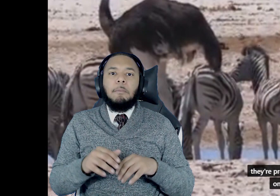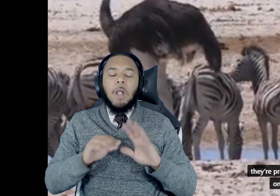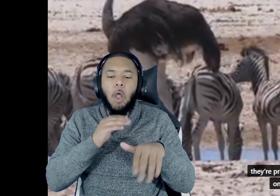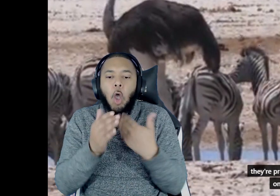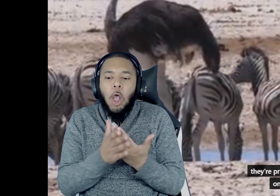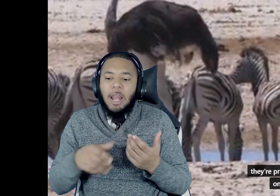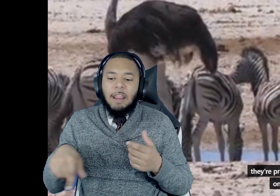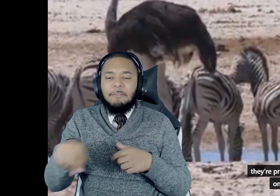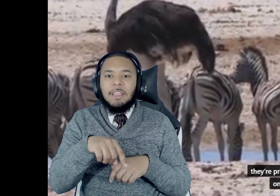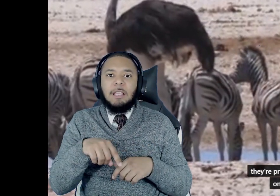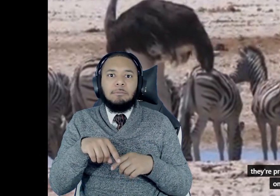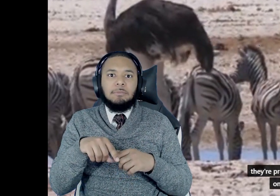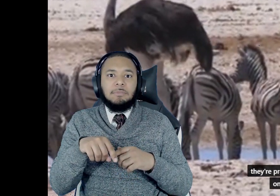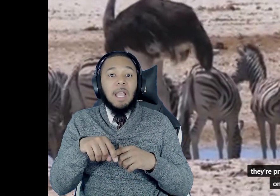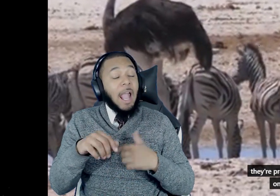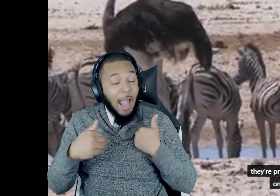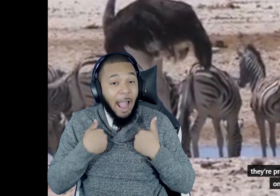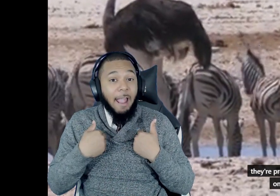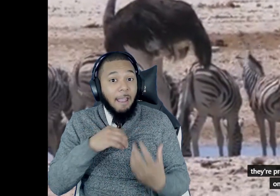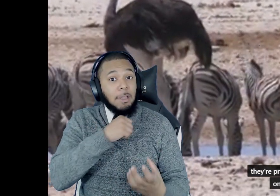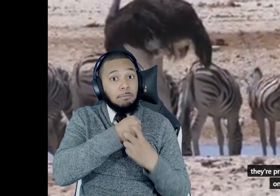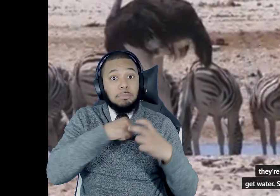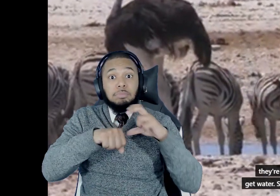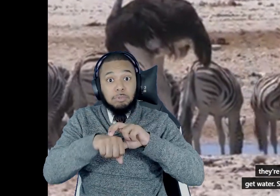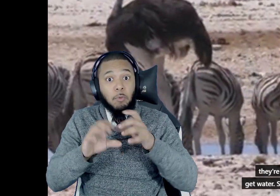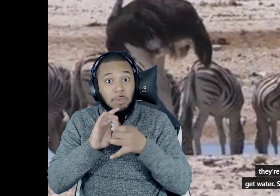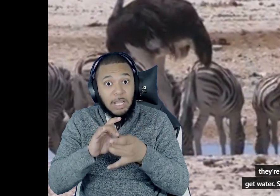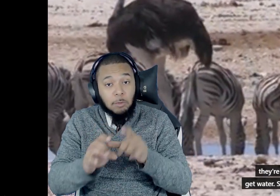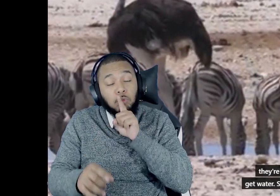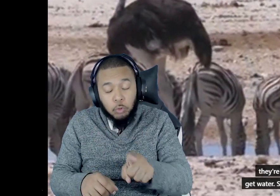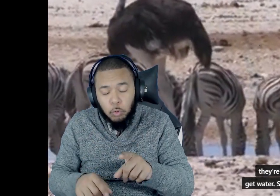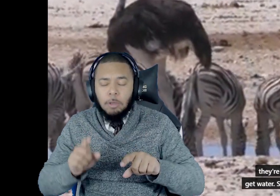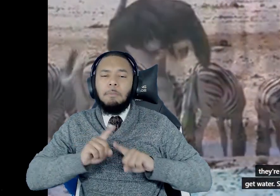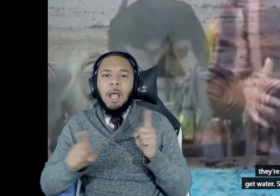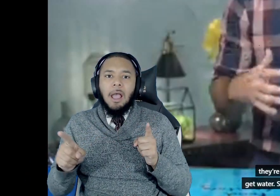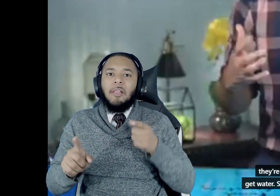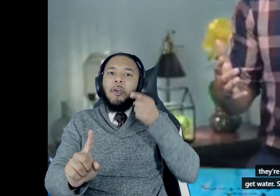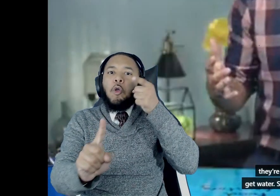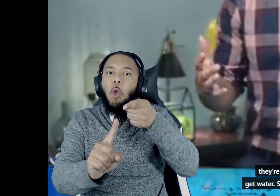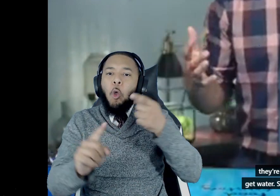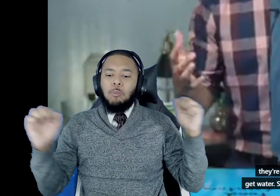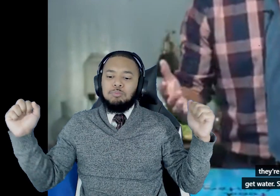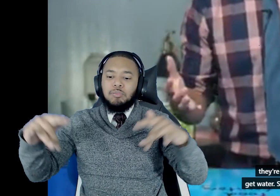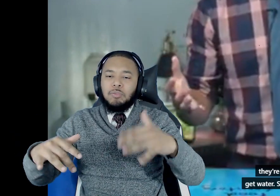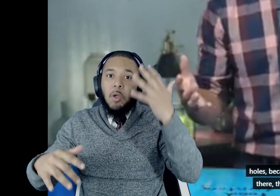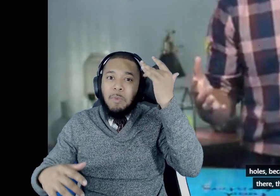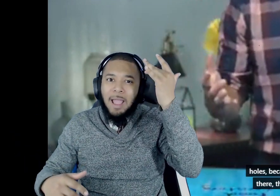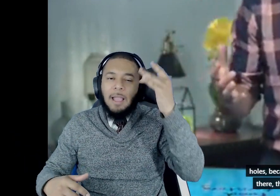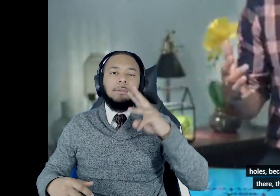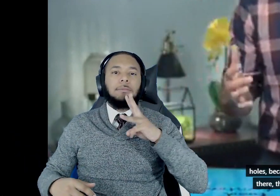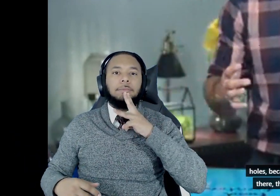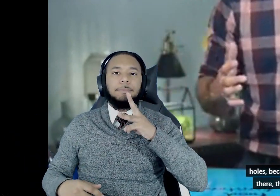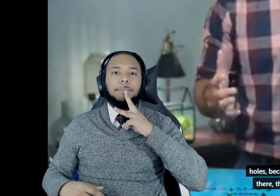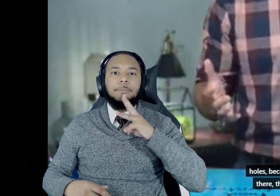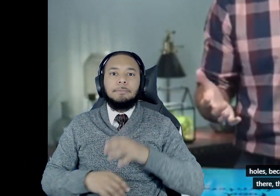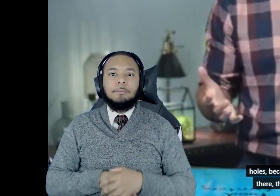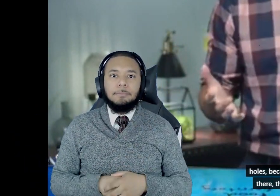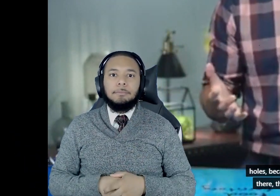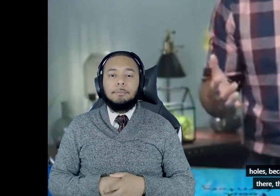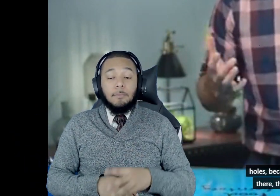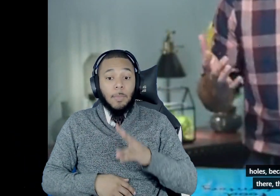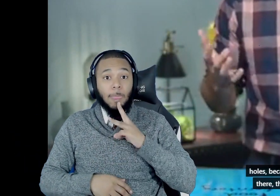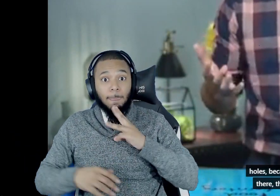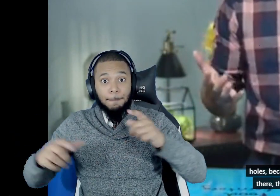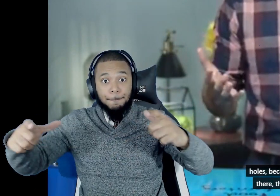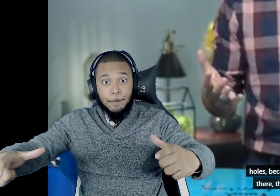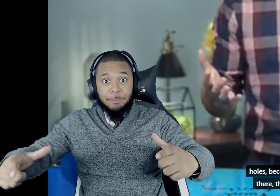their predator-prey relationships, on display there, but they're all just kind of there to get water. So that's why these watering holes, because the water is so scarce